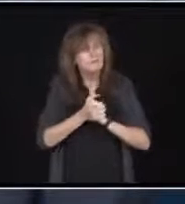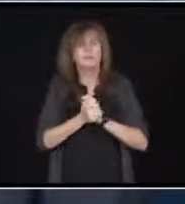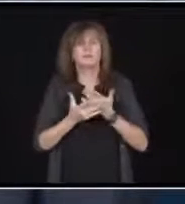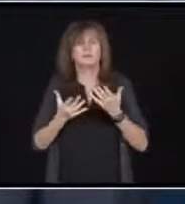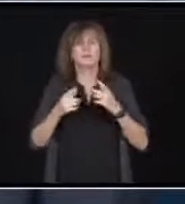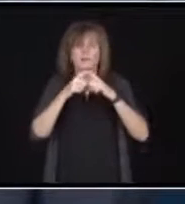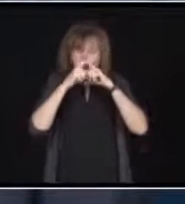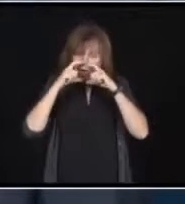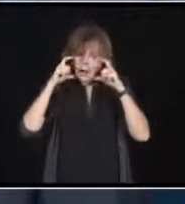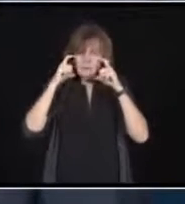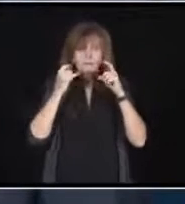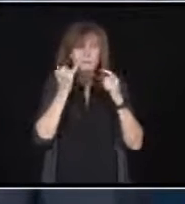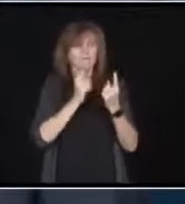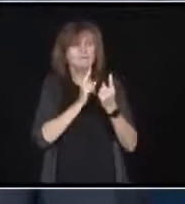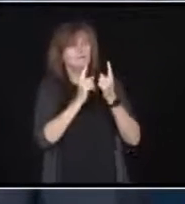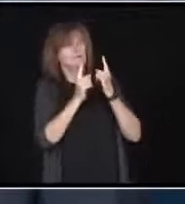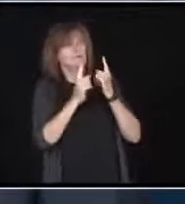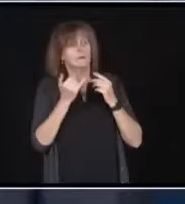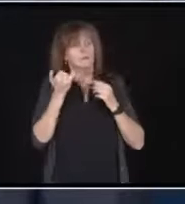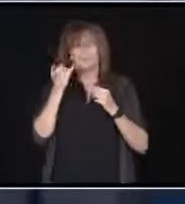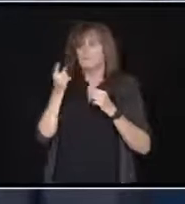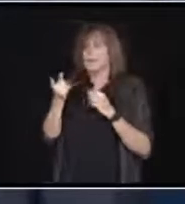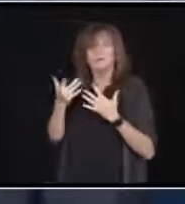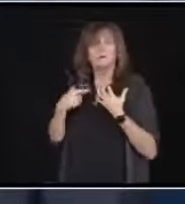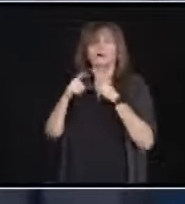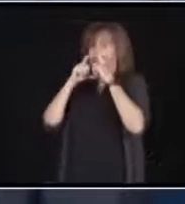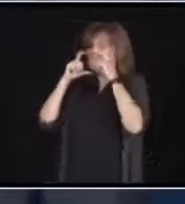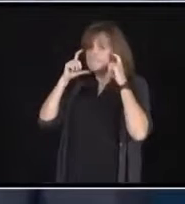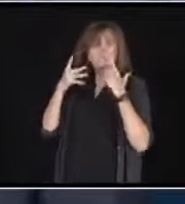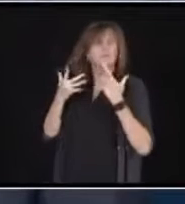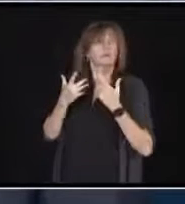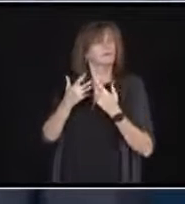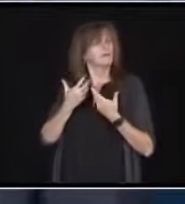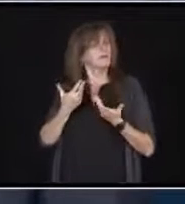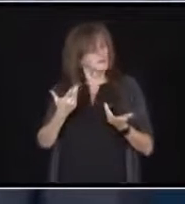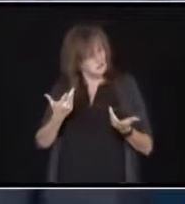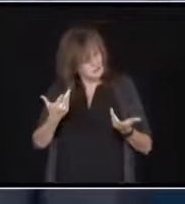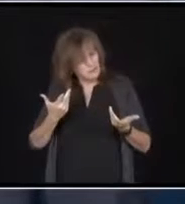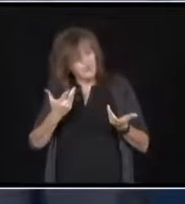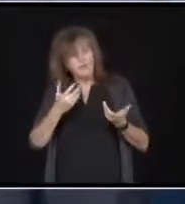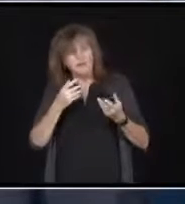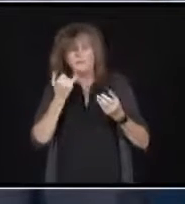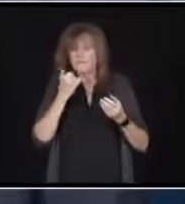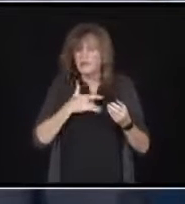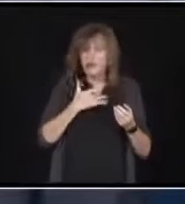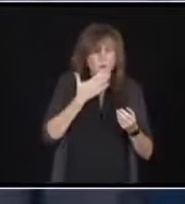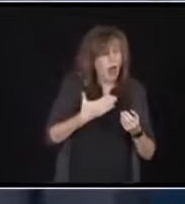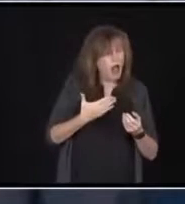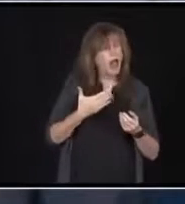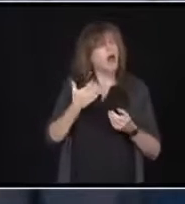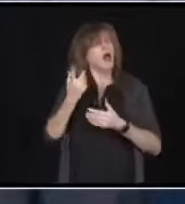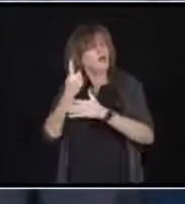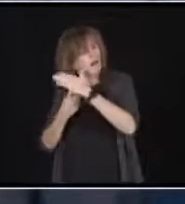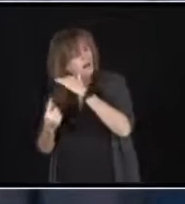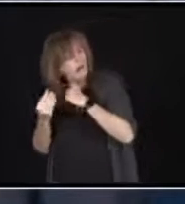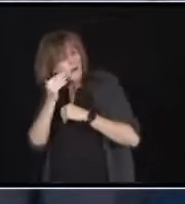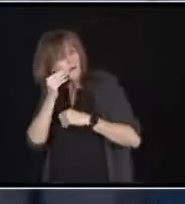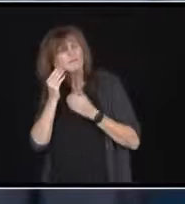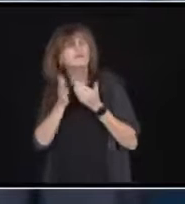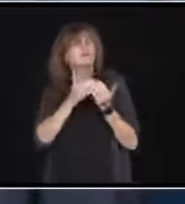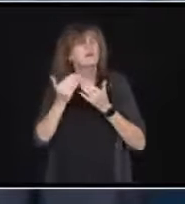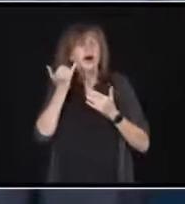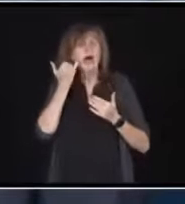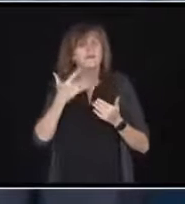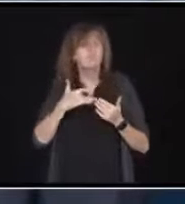required, and stay home when you aren't feeling well, even with mild symptoms. By following this simple advice, we